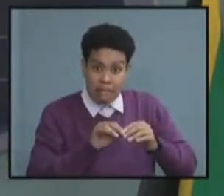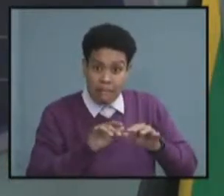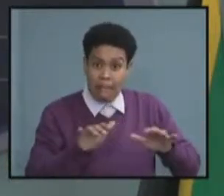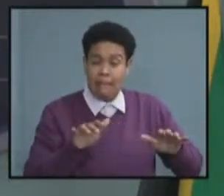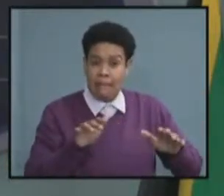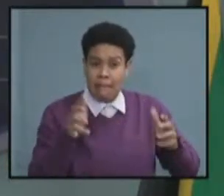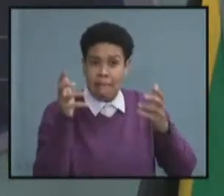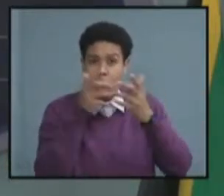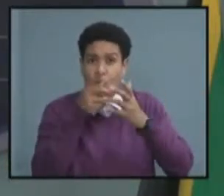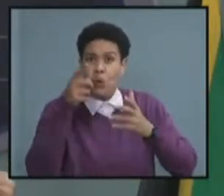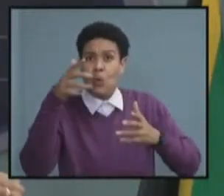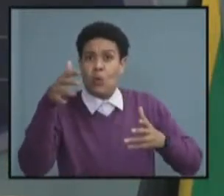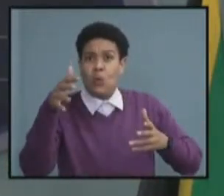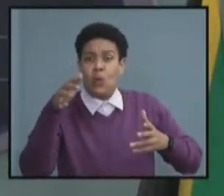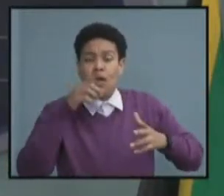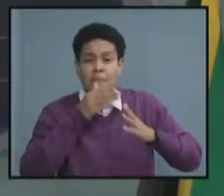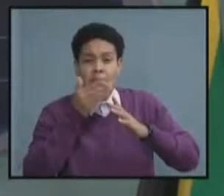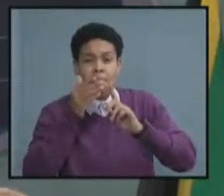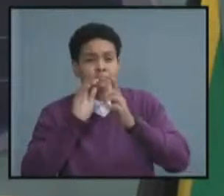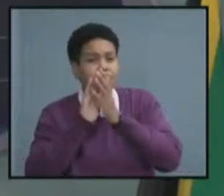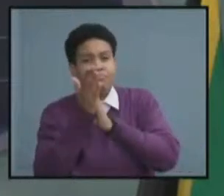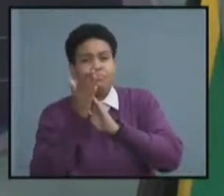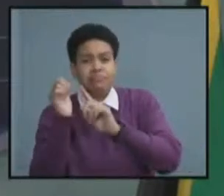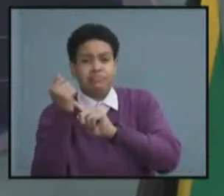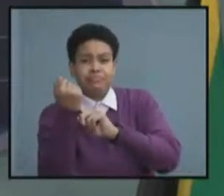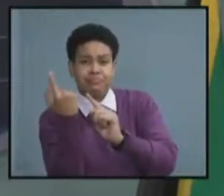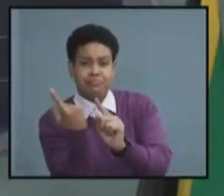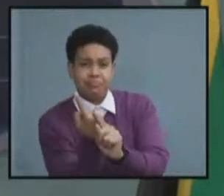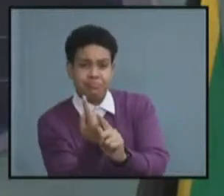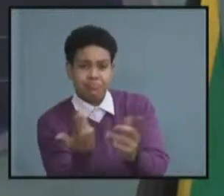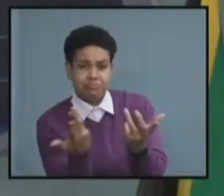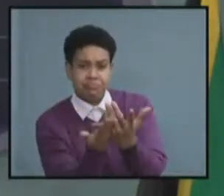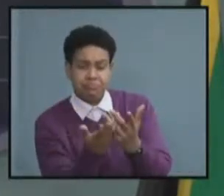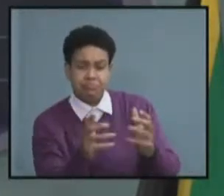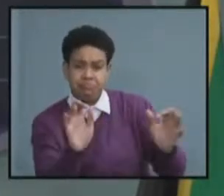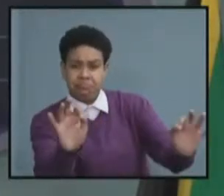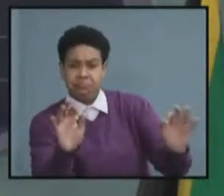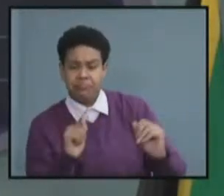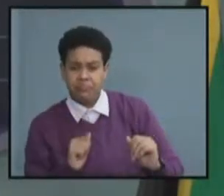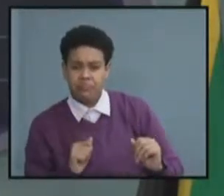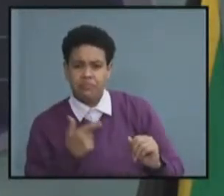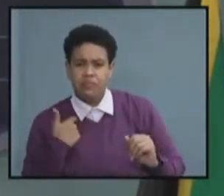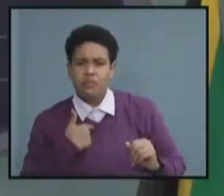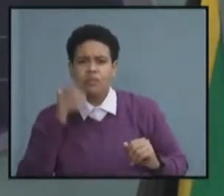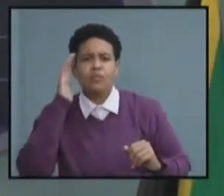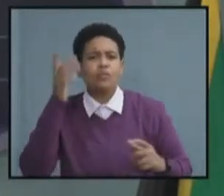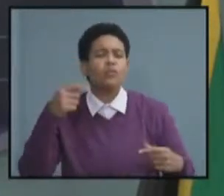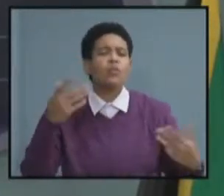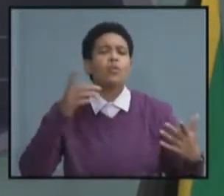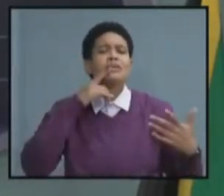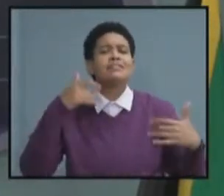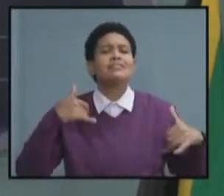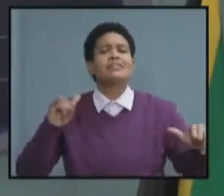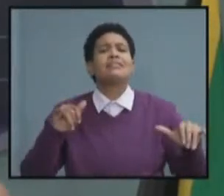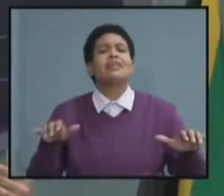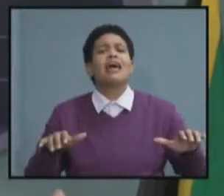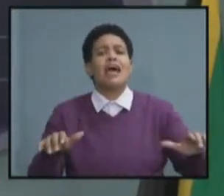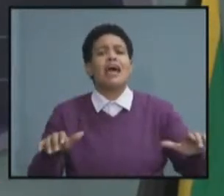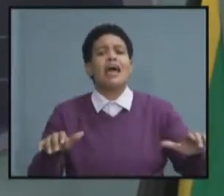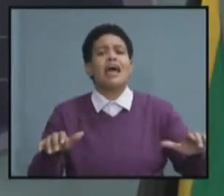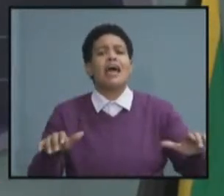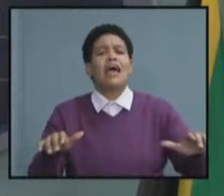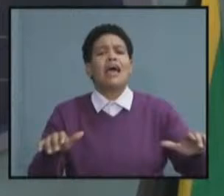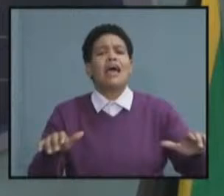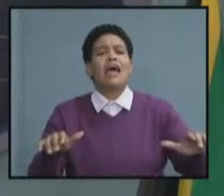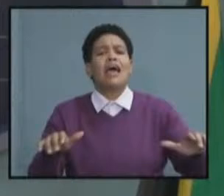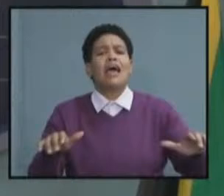level and it became situationally appropriate, then we would still act, but with